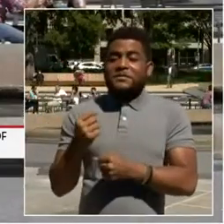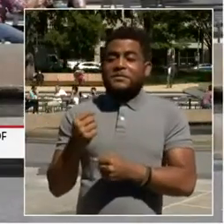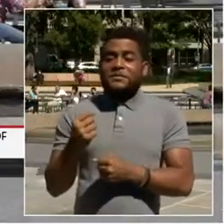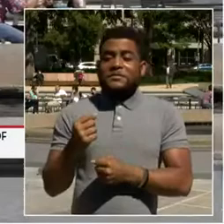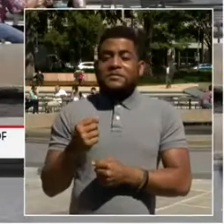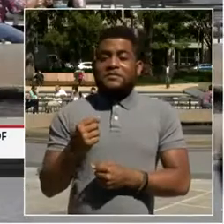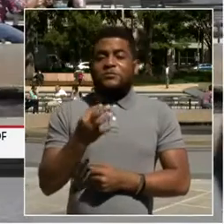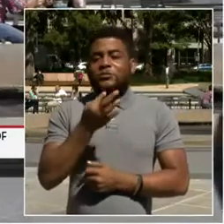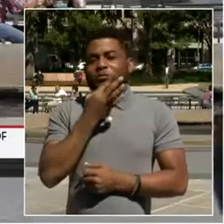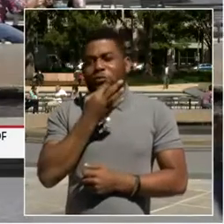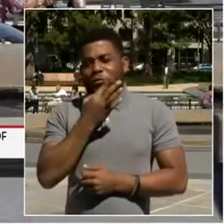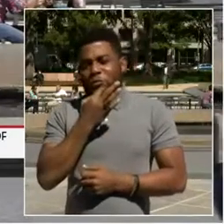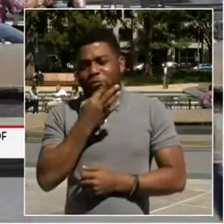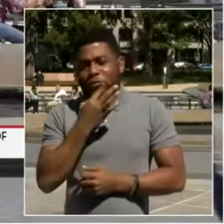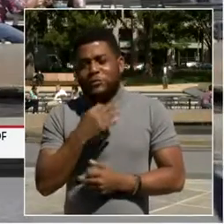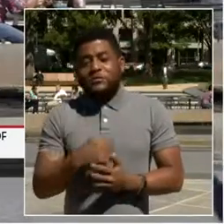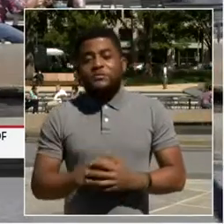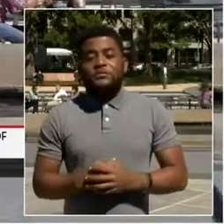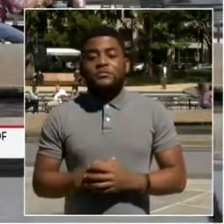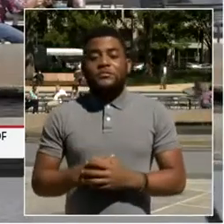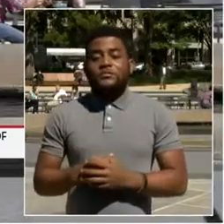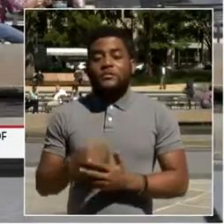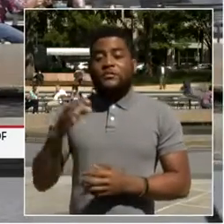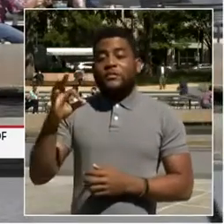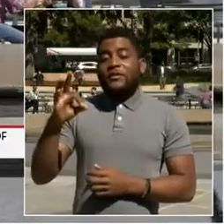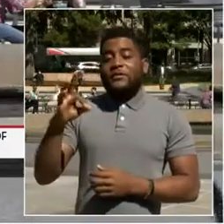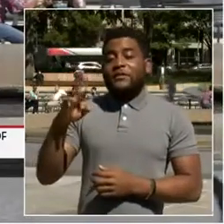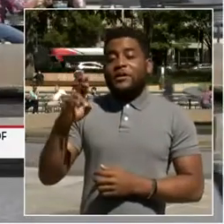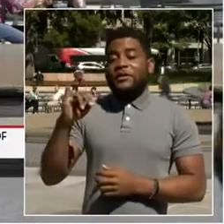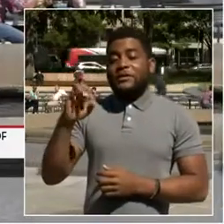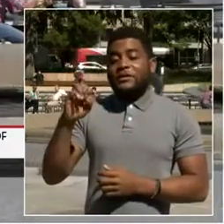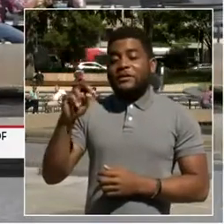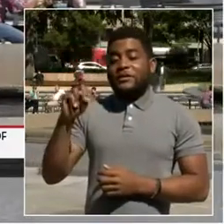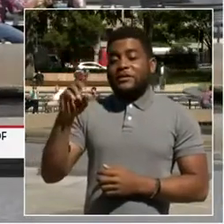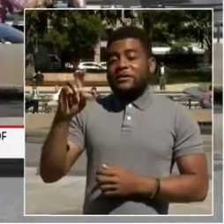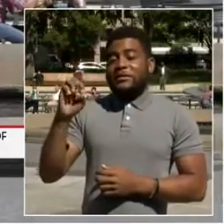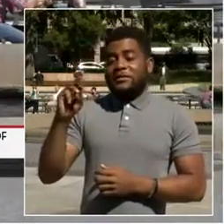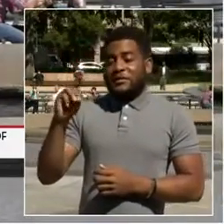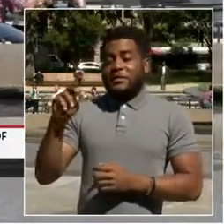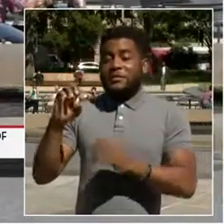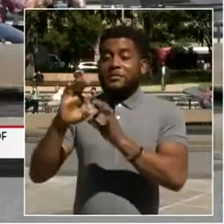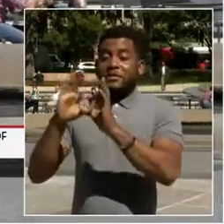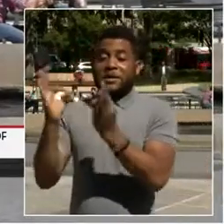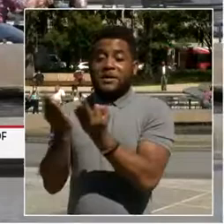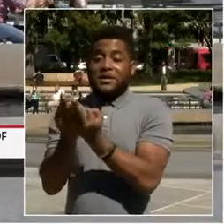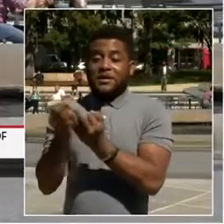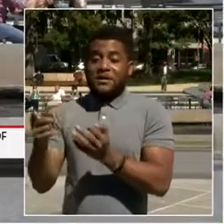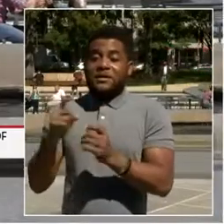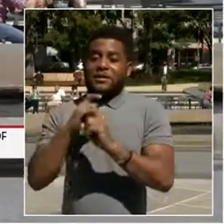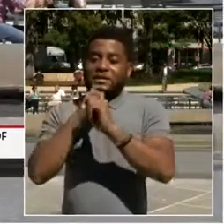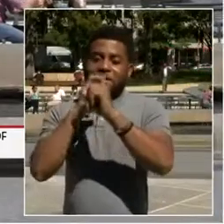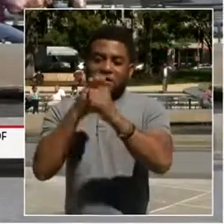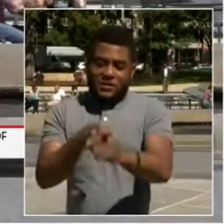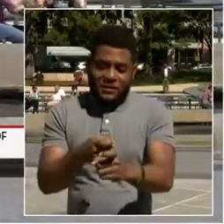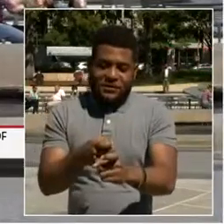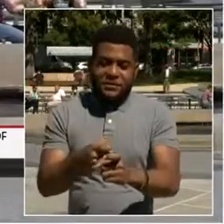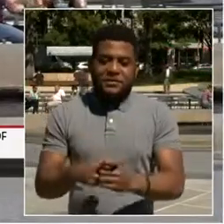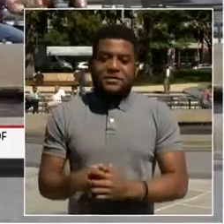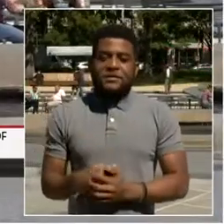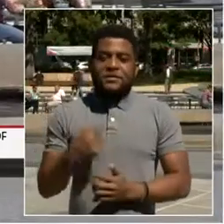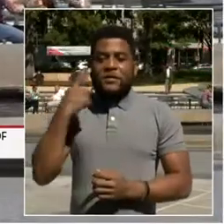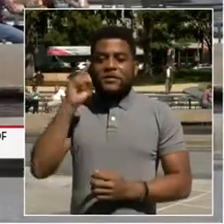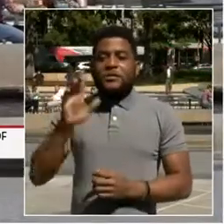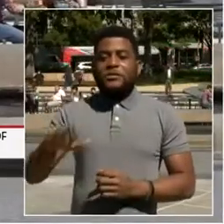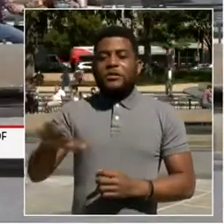L. Friedman Family Foundation generously donated to enhance the children's play garden, and we're looking forward to